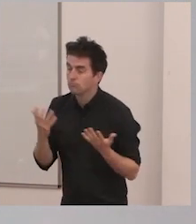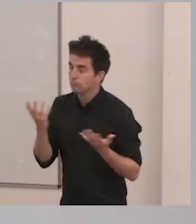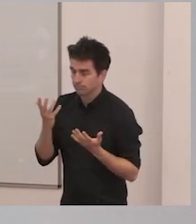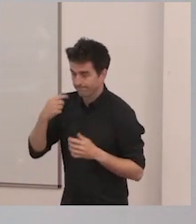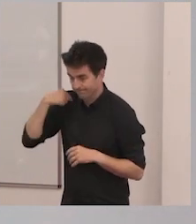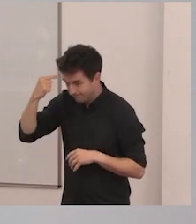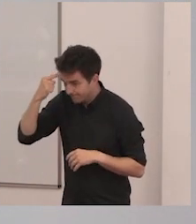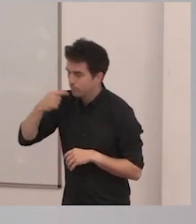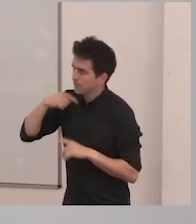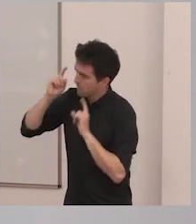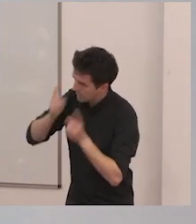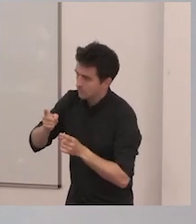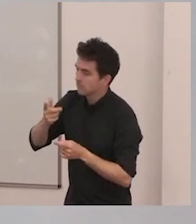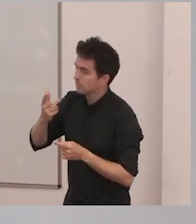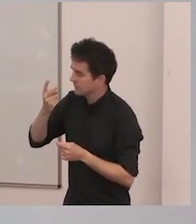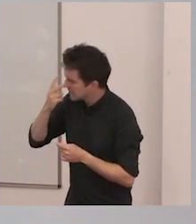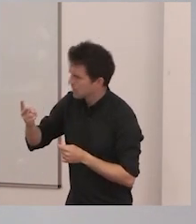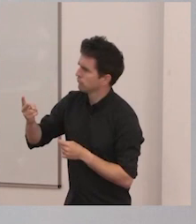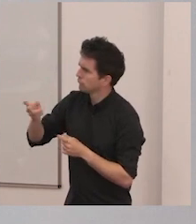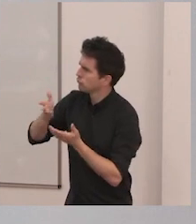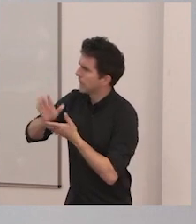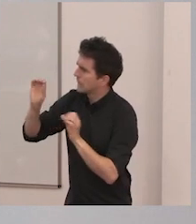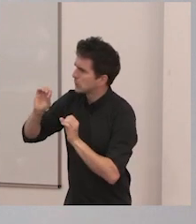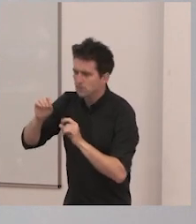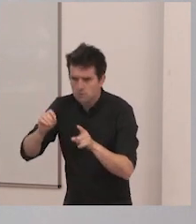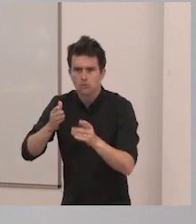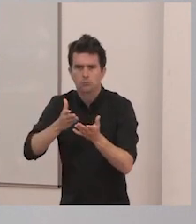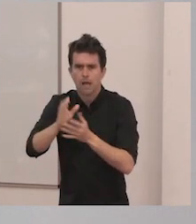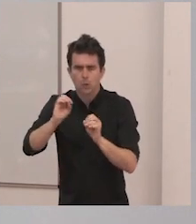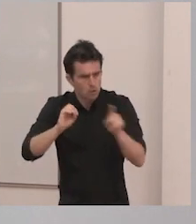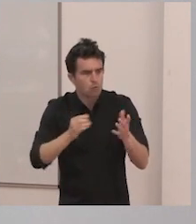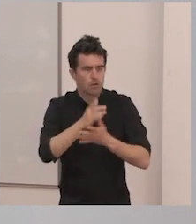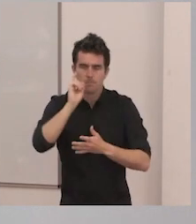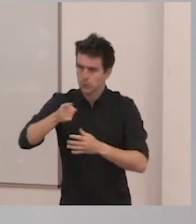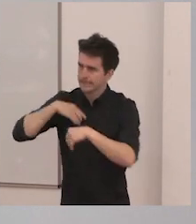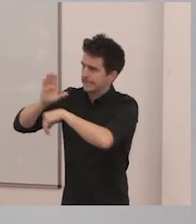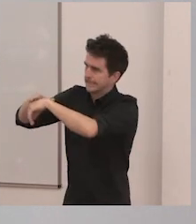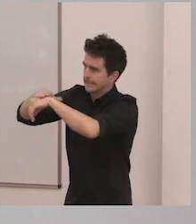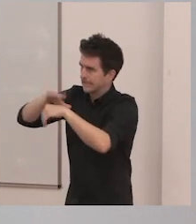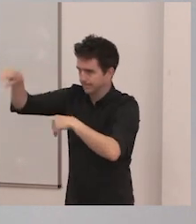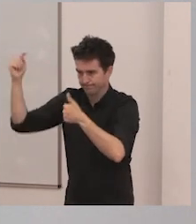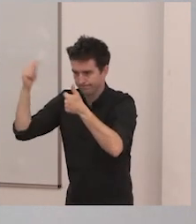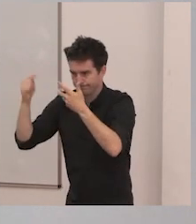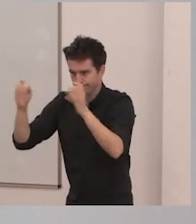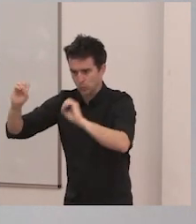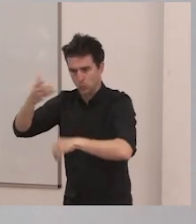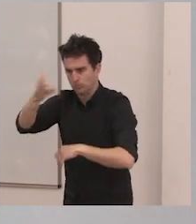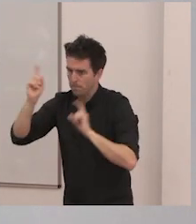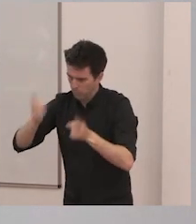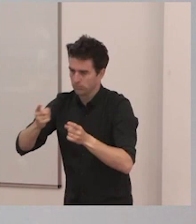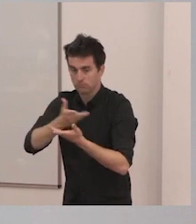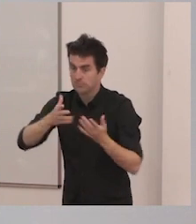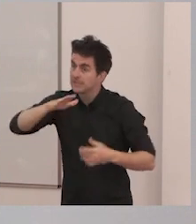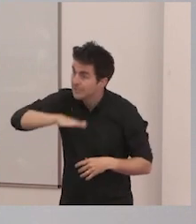don't have the power to make their own decisions, and others make decisions on their behalf.